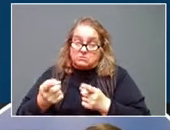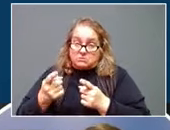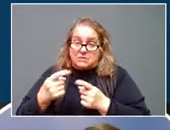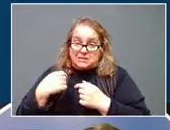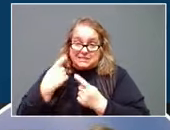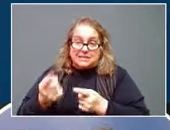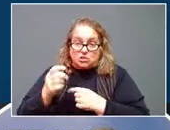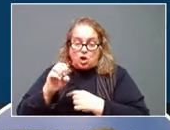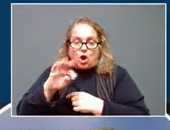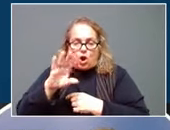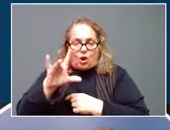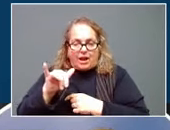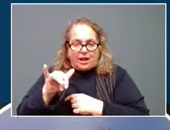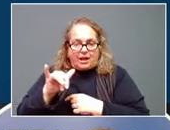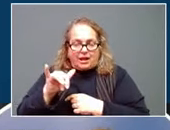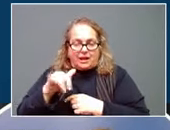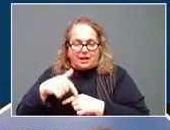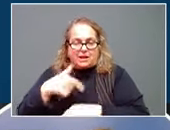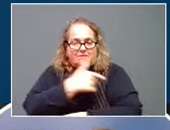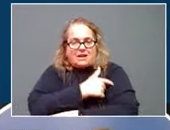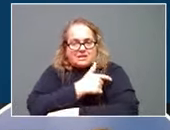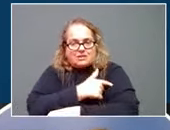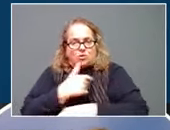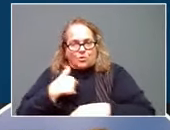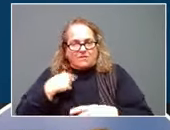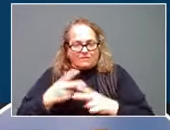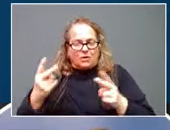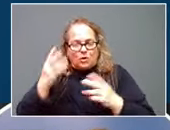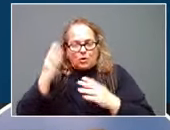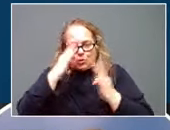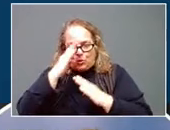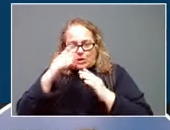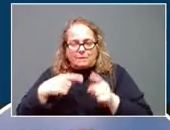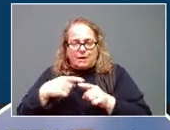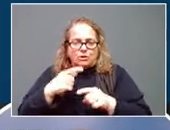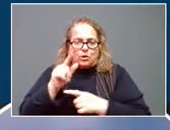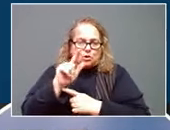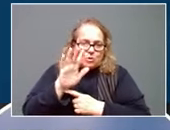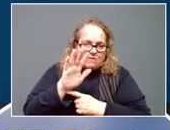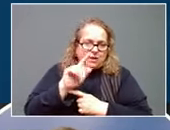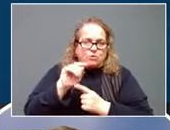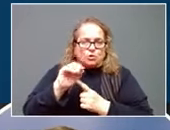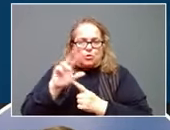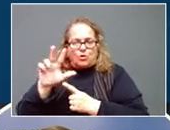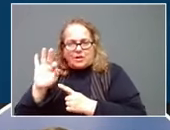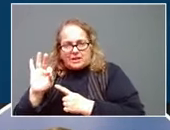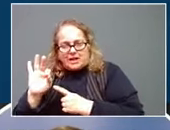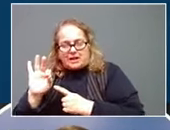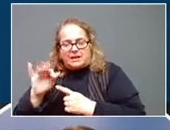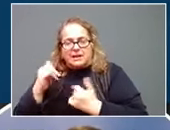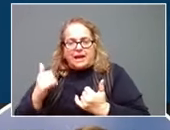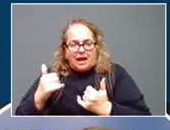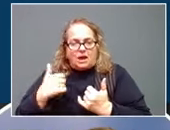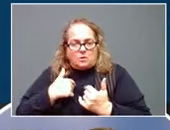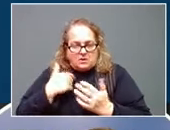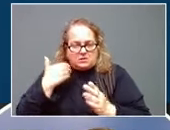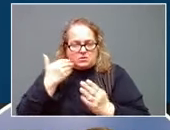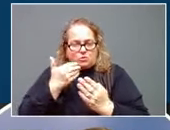early on in vaccinations. We were very worried about, 25 to 39. We're getting up close to